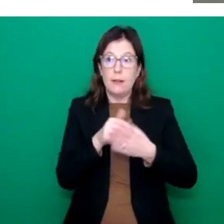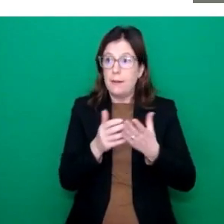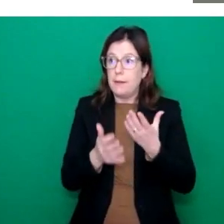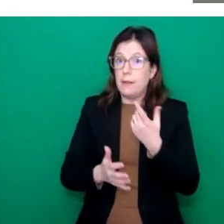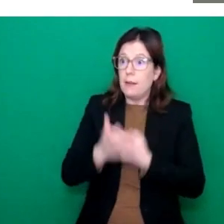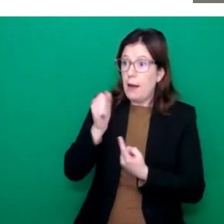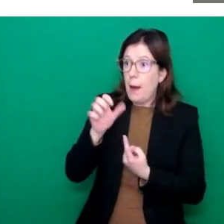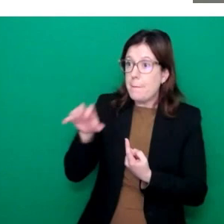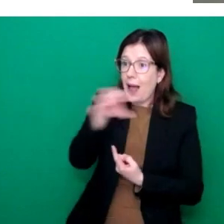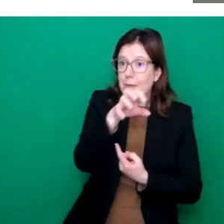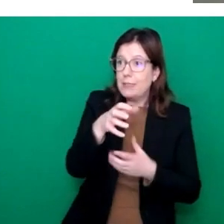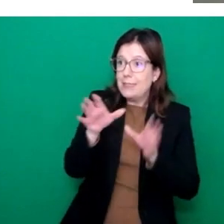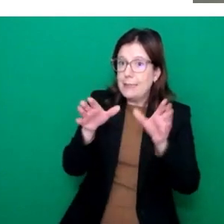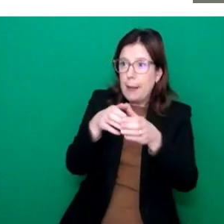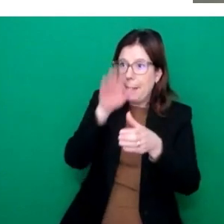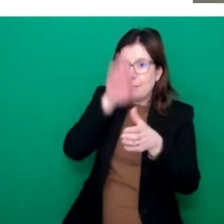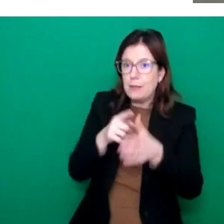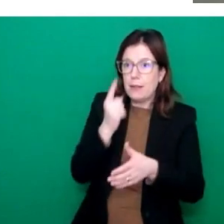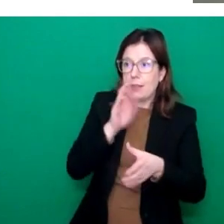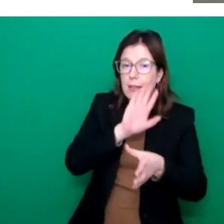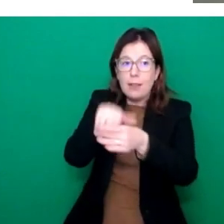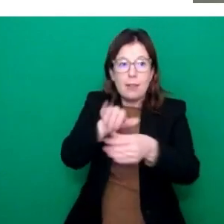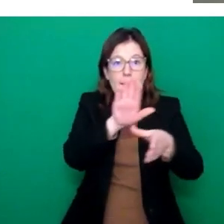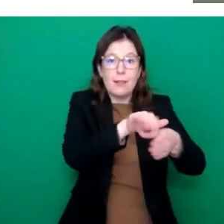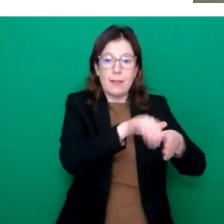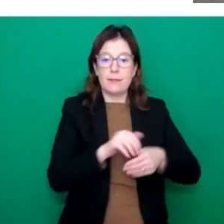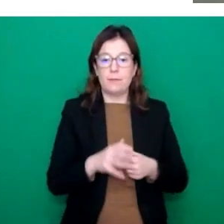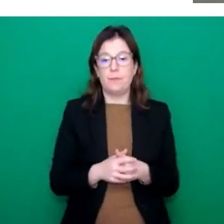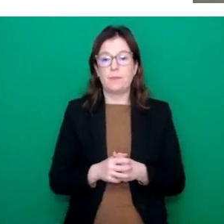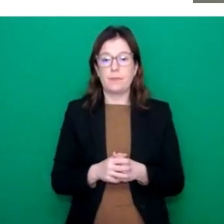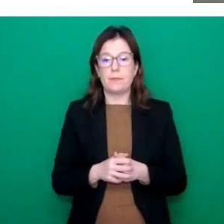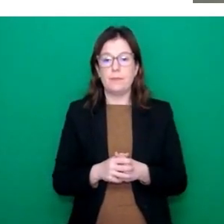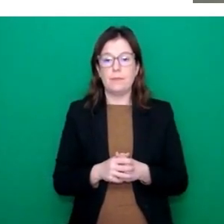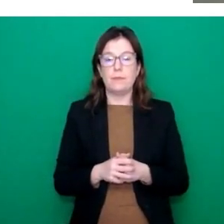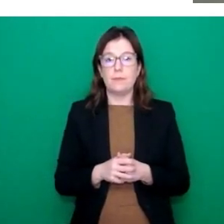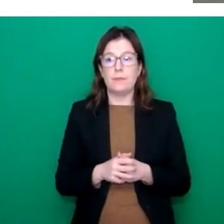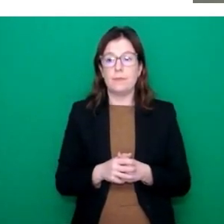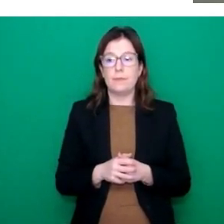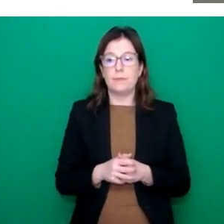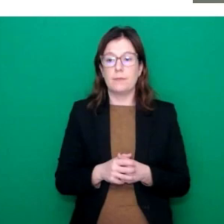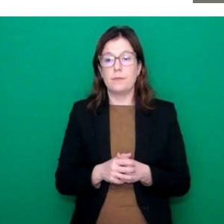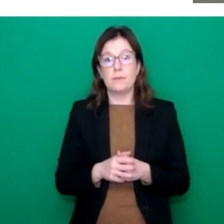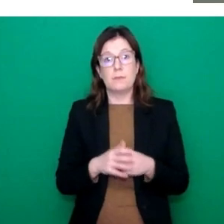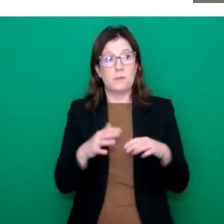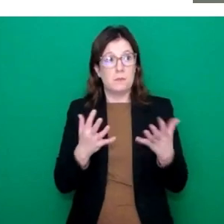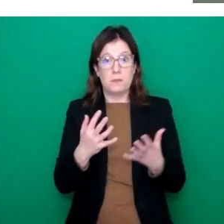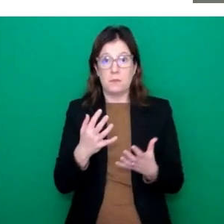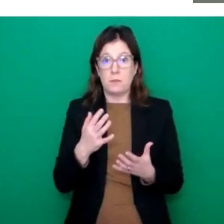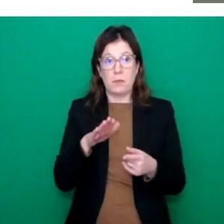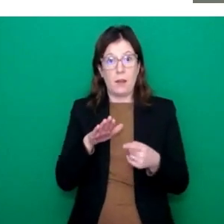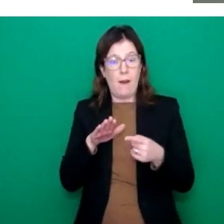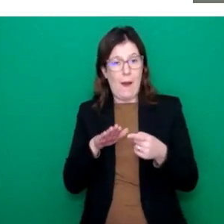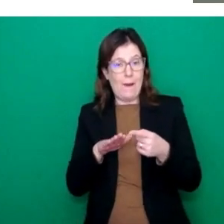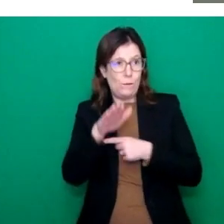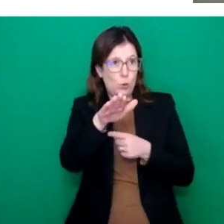various different teams within our trust. So when I think about the suggestions for future